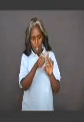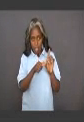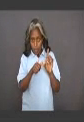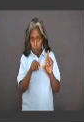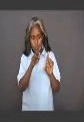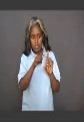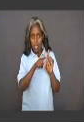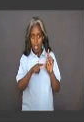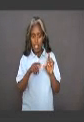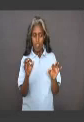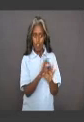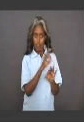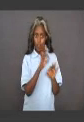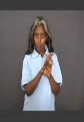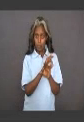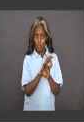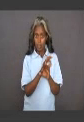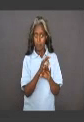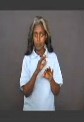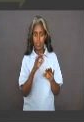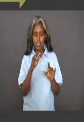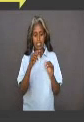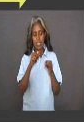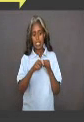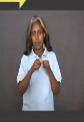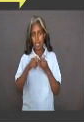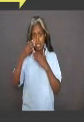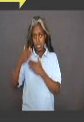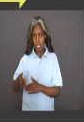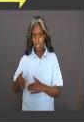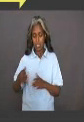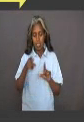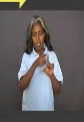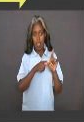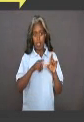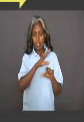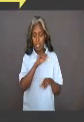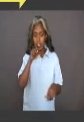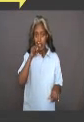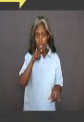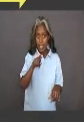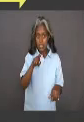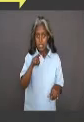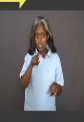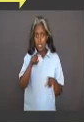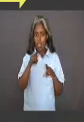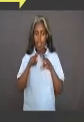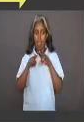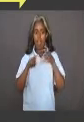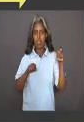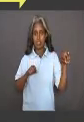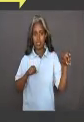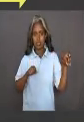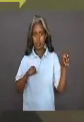the terminal side of an angle and the x-axis, like this.